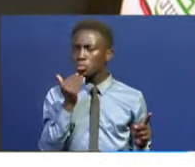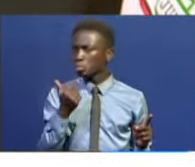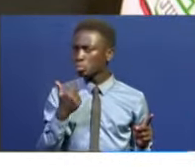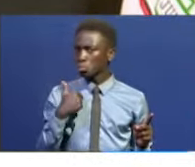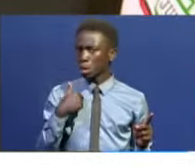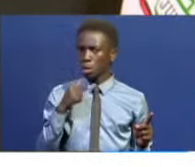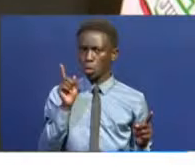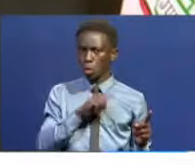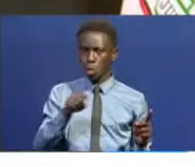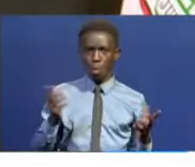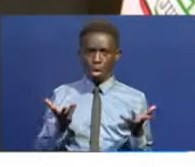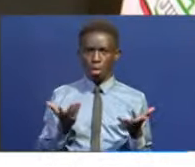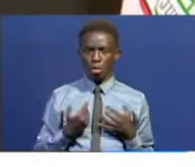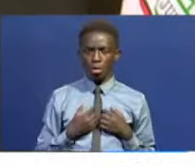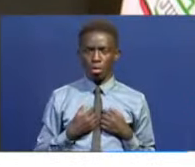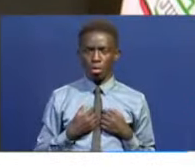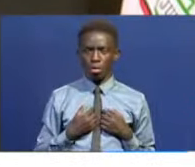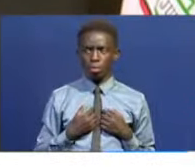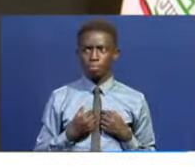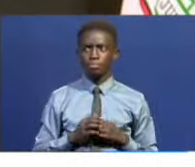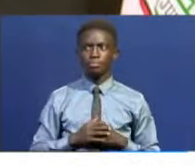impeachment?